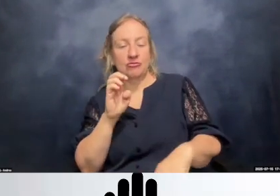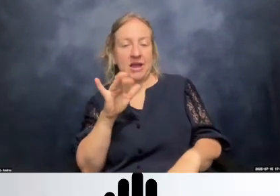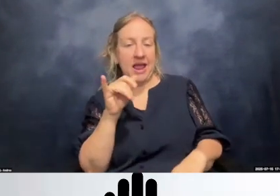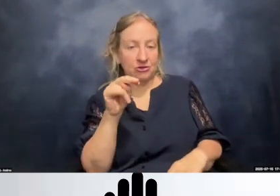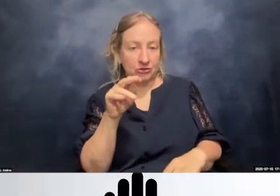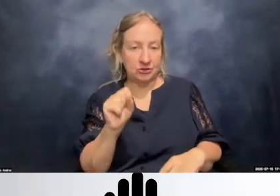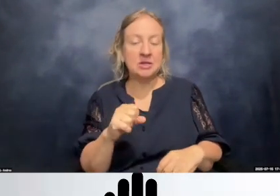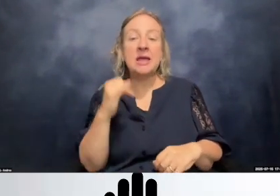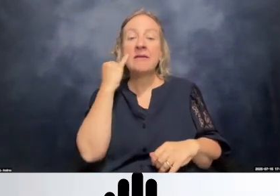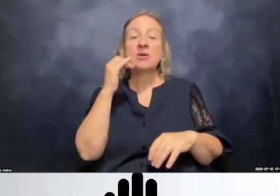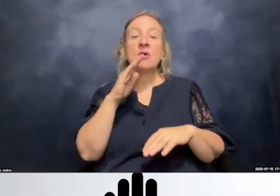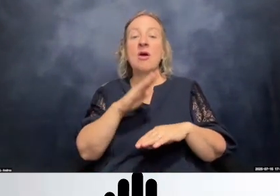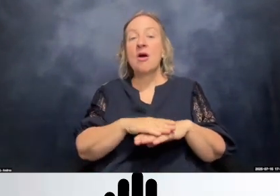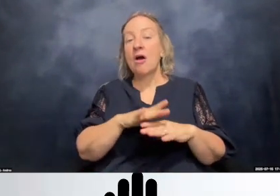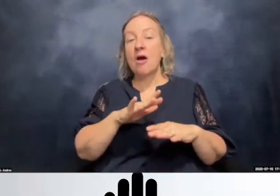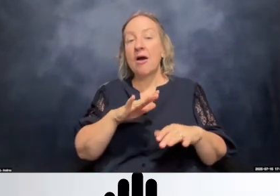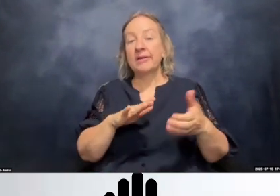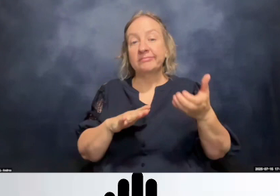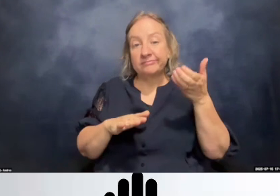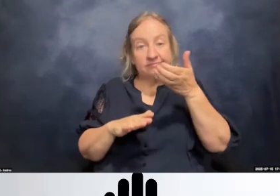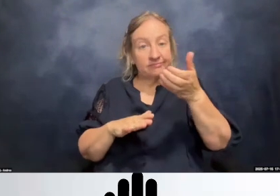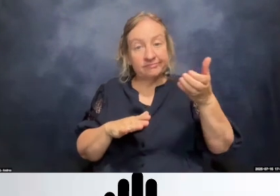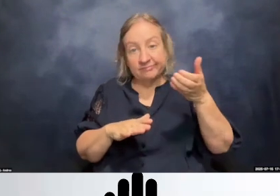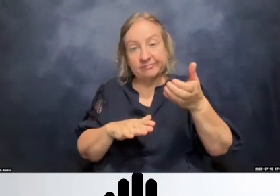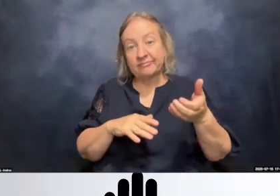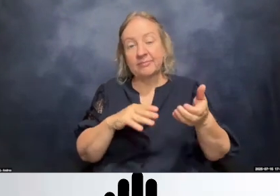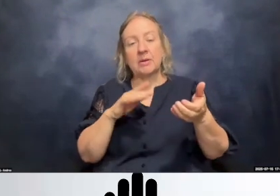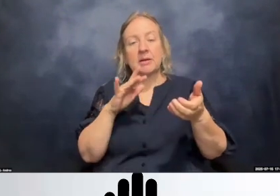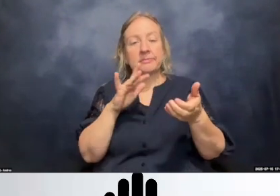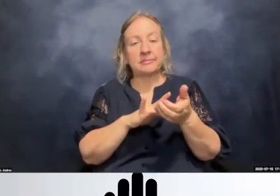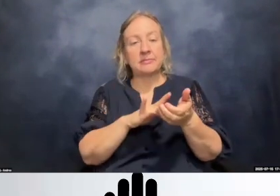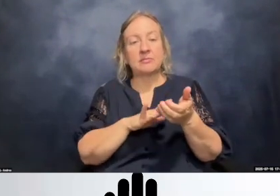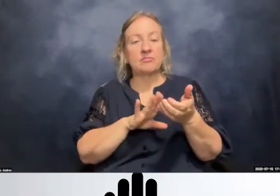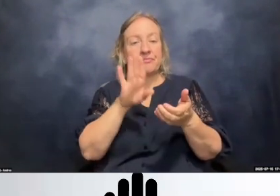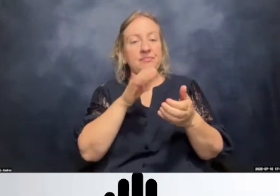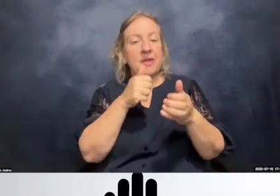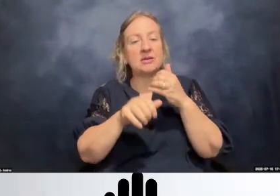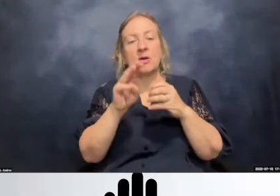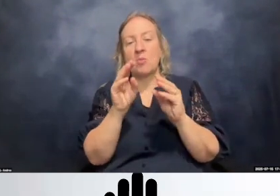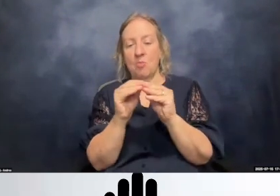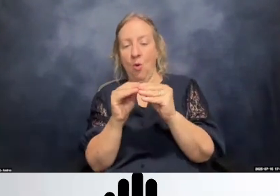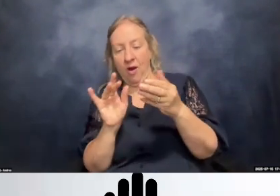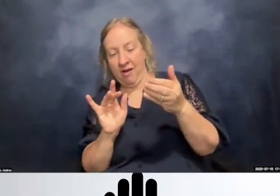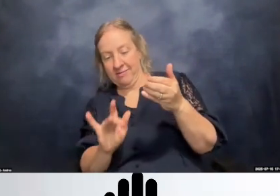using Zoom, tap Raise Hand in the More tab or under Reactions.